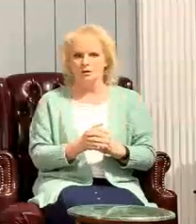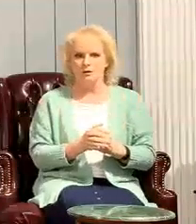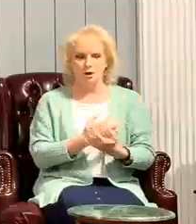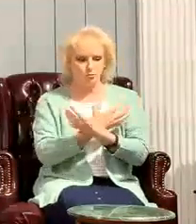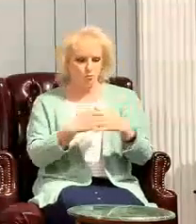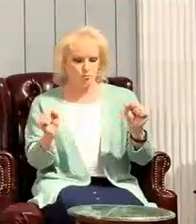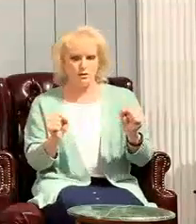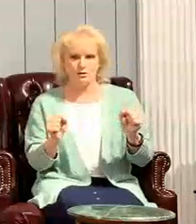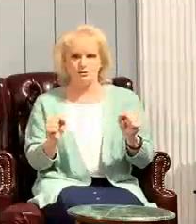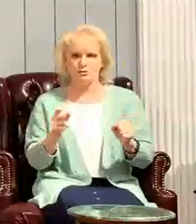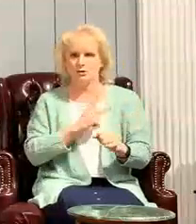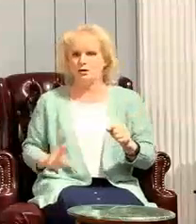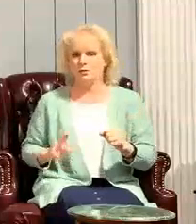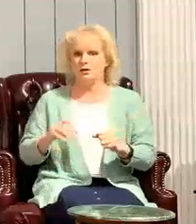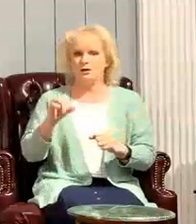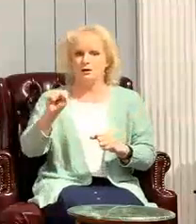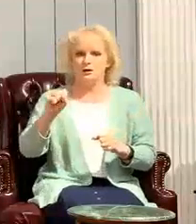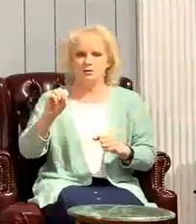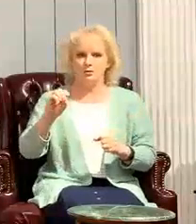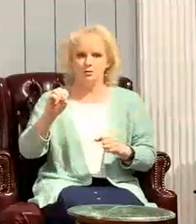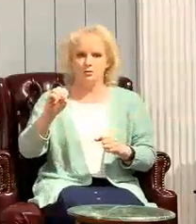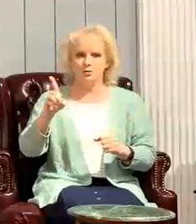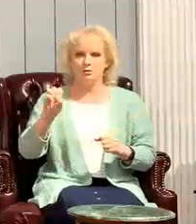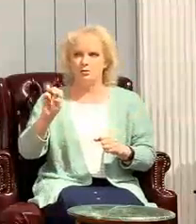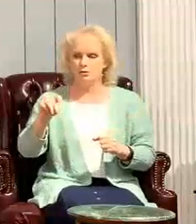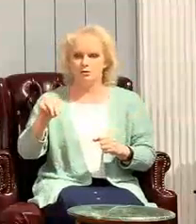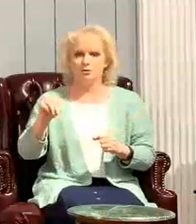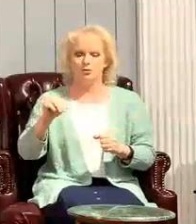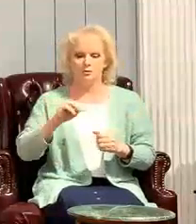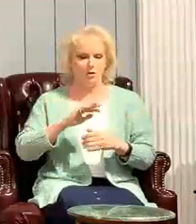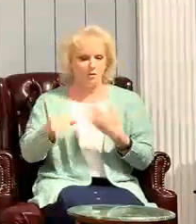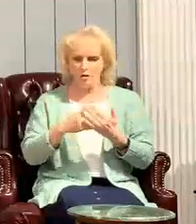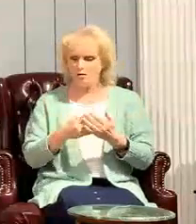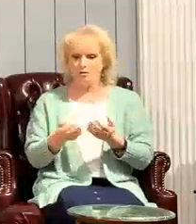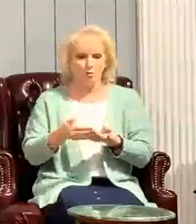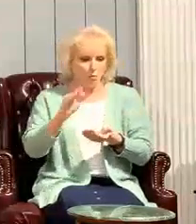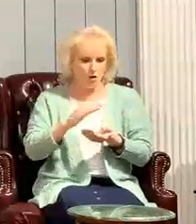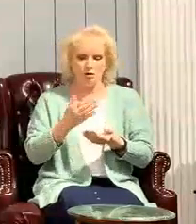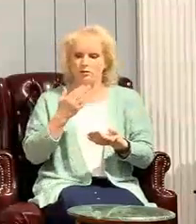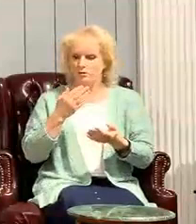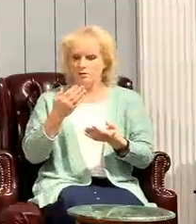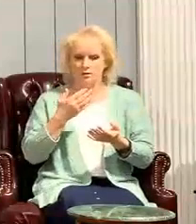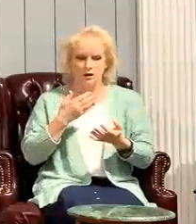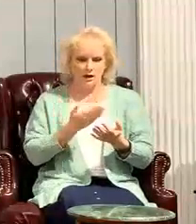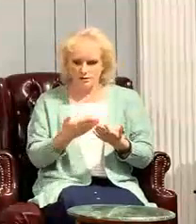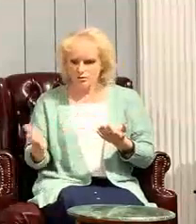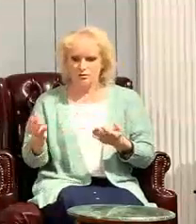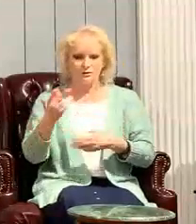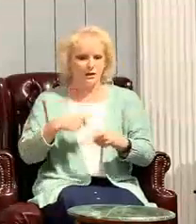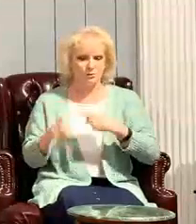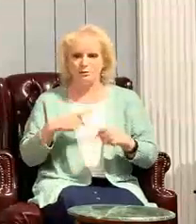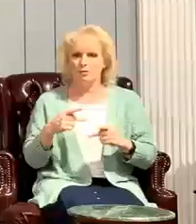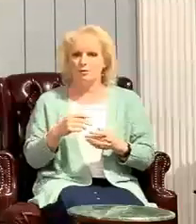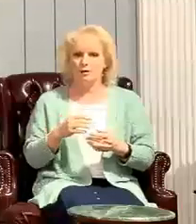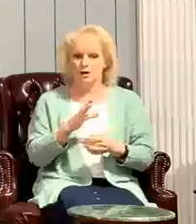rescues the king of Sodom, rescues all of that wealth and all of those goods and all of the people, and he brings it back. When they come back, the king of Sodom